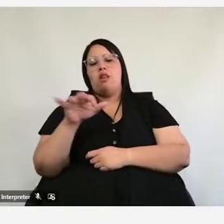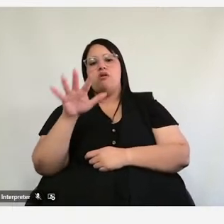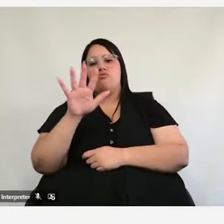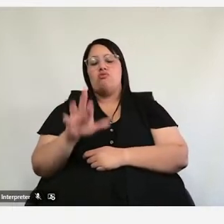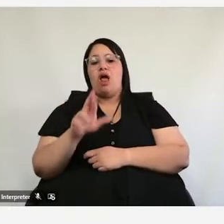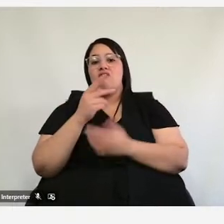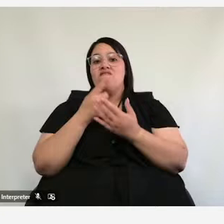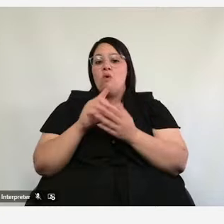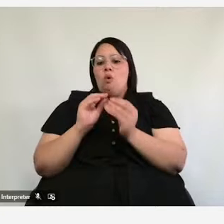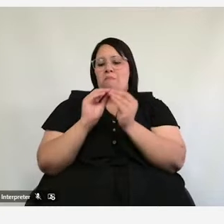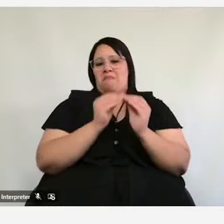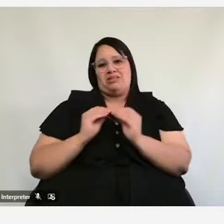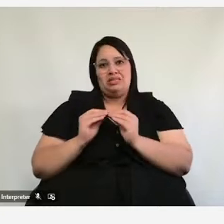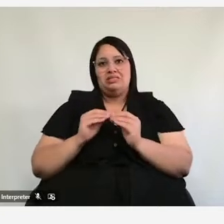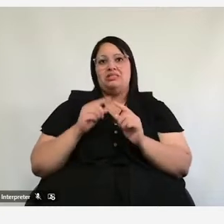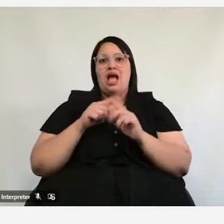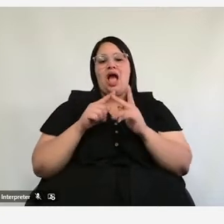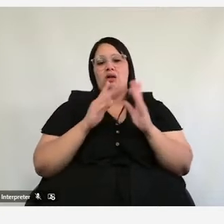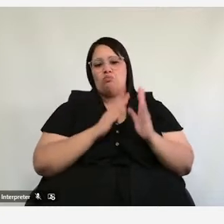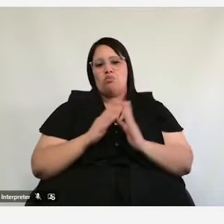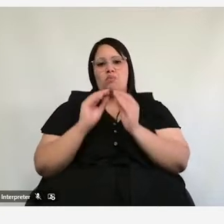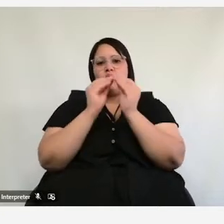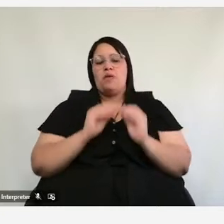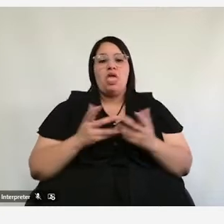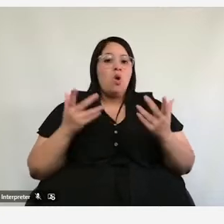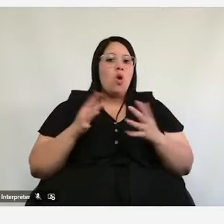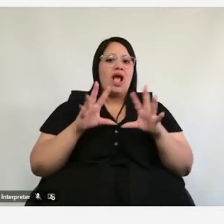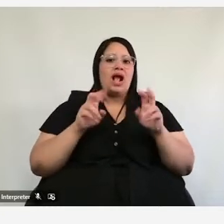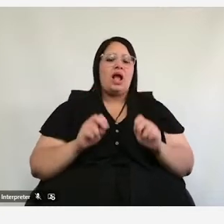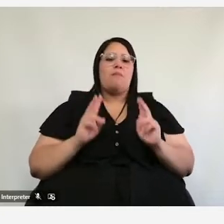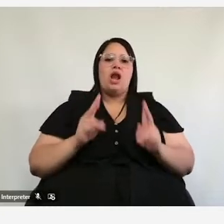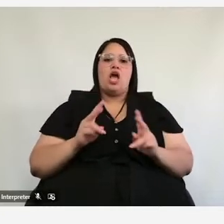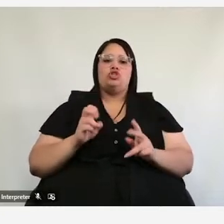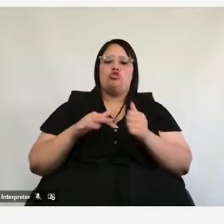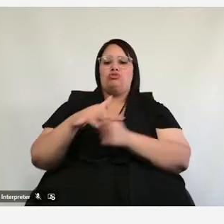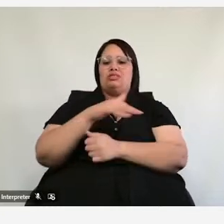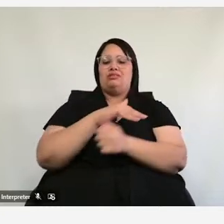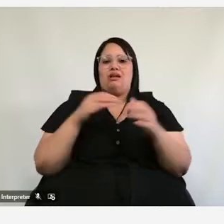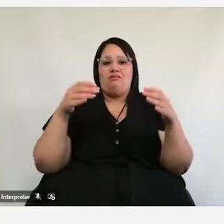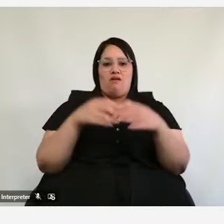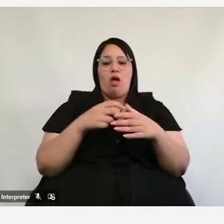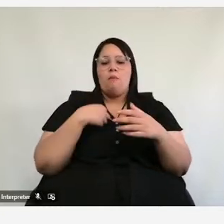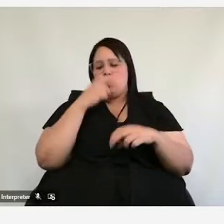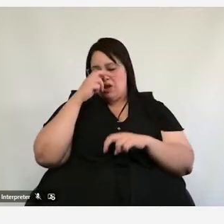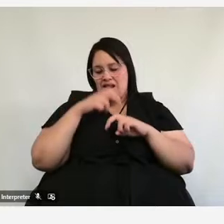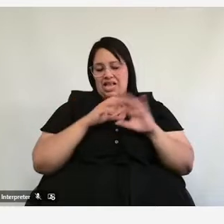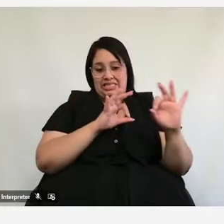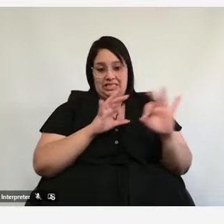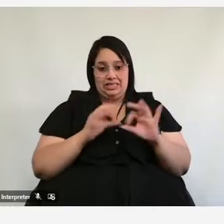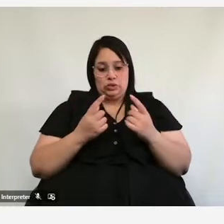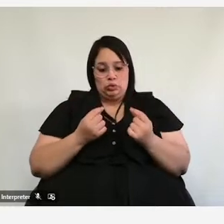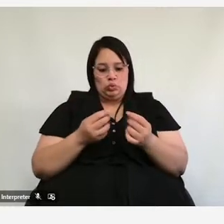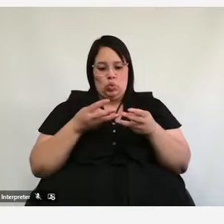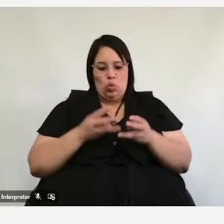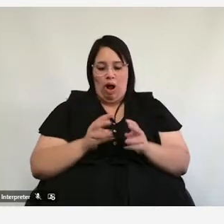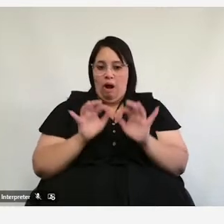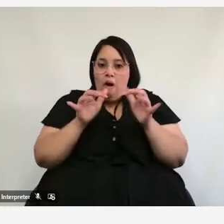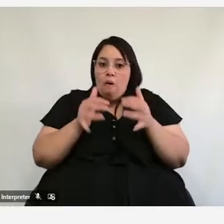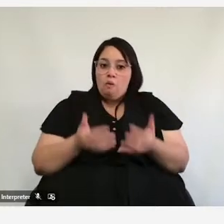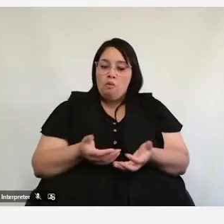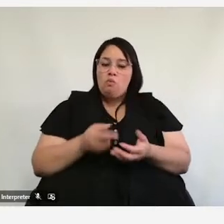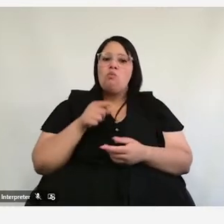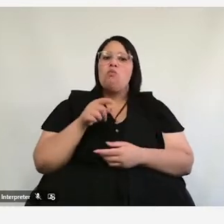on maintenance and repairs at our Cape Nature Reserves, but we need to do it in such a manner that